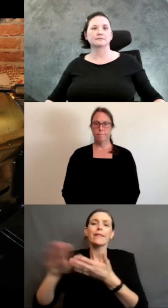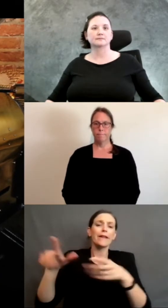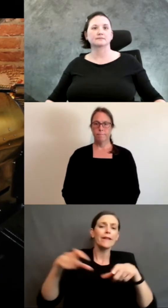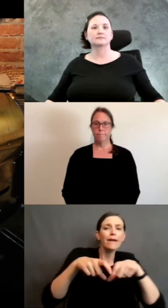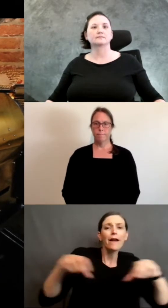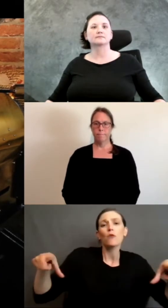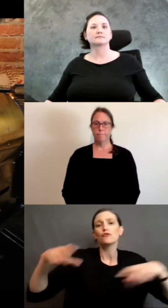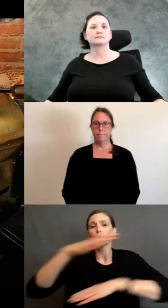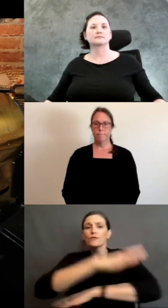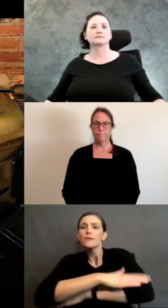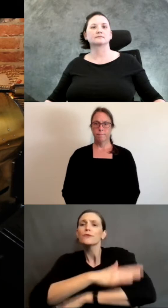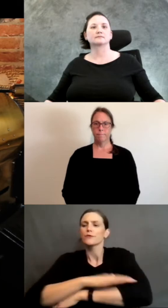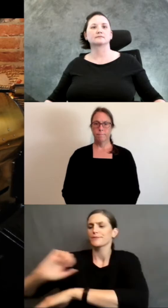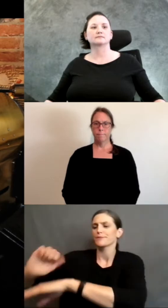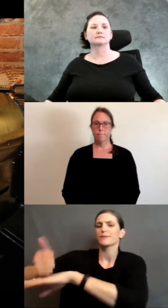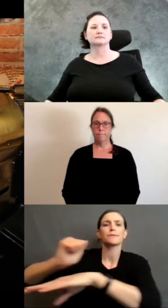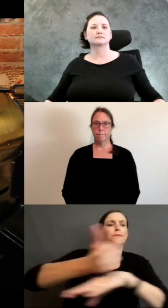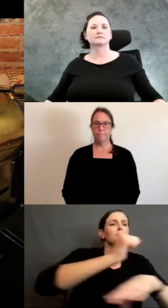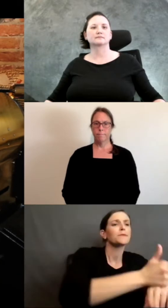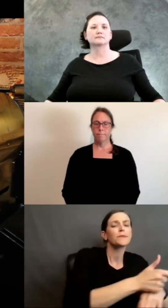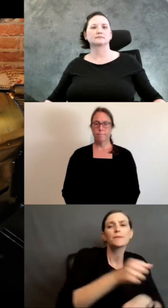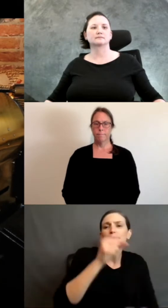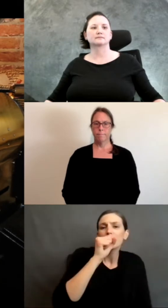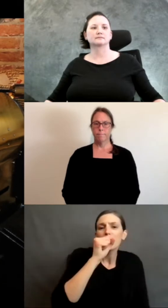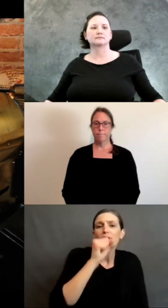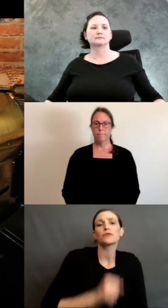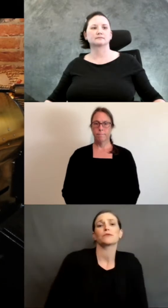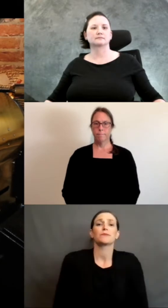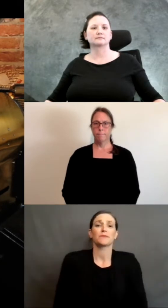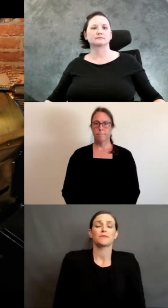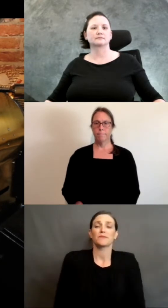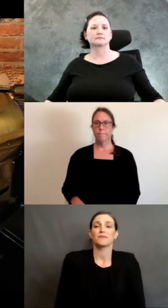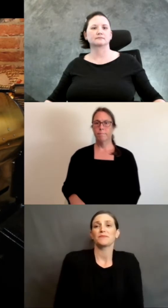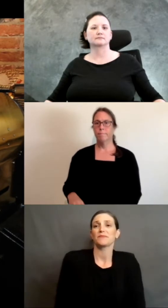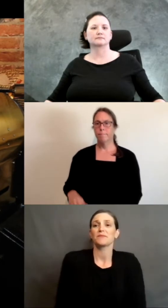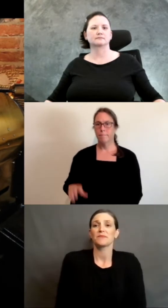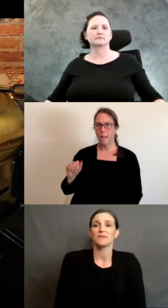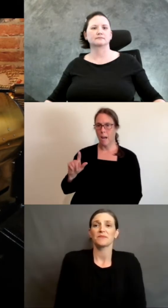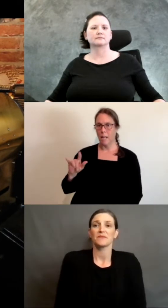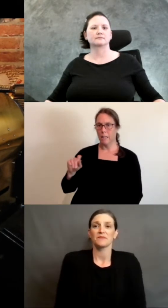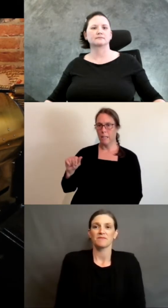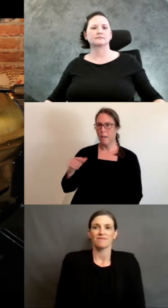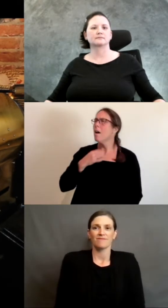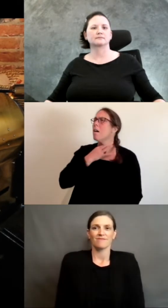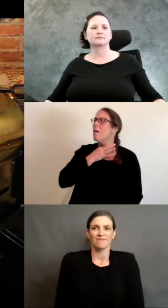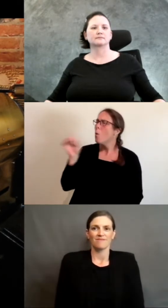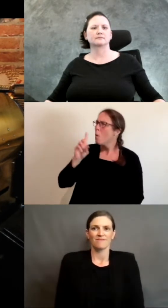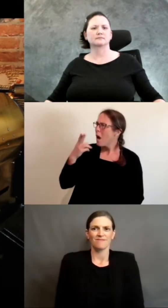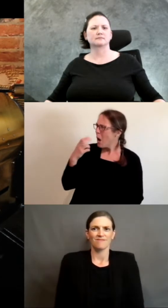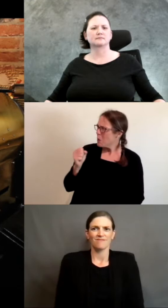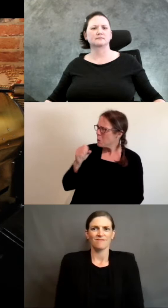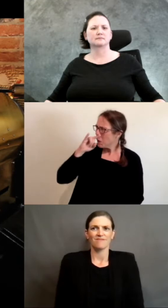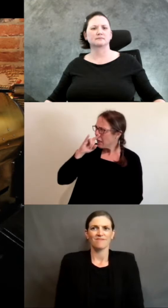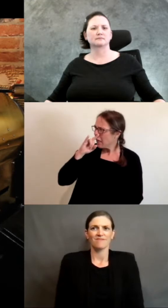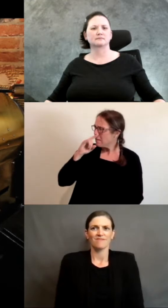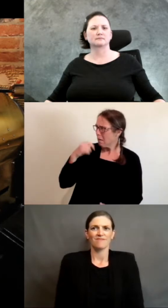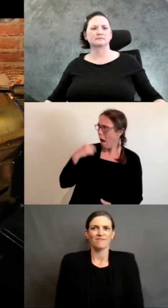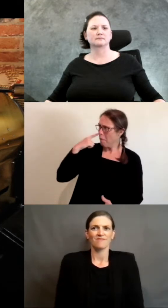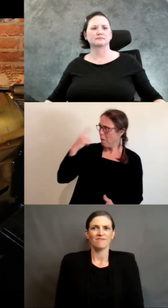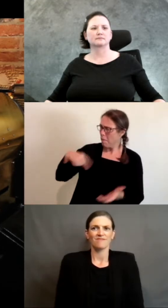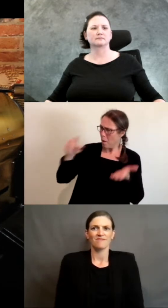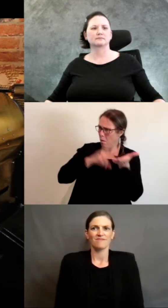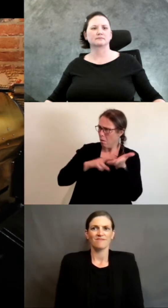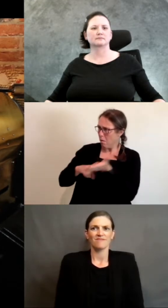up microphones. I wonder where the high school kids are. I thought for sure they would be signing up tonight, especially